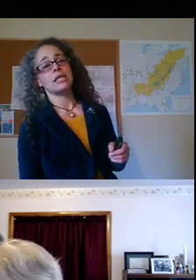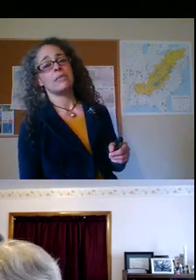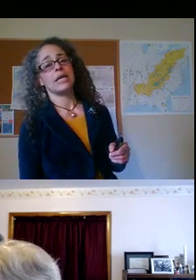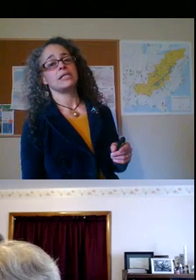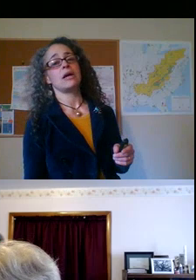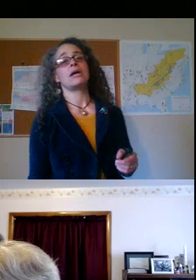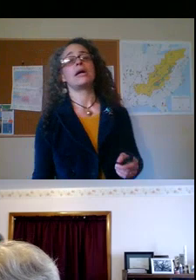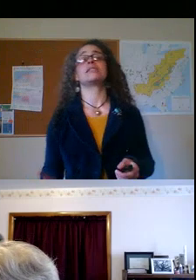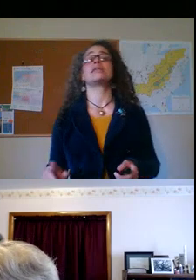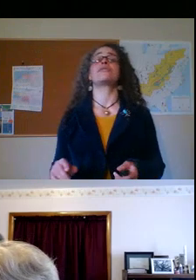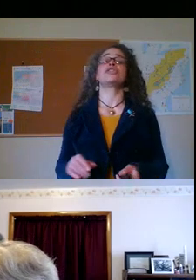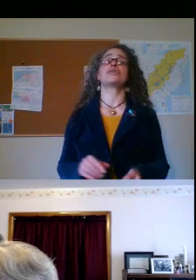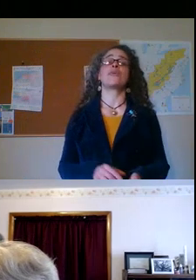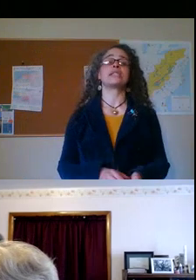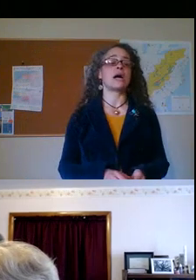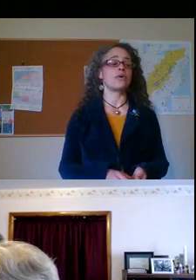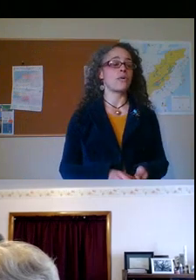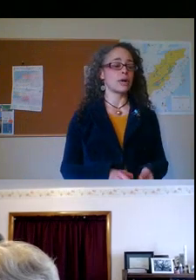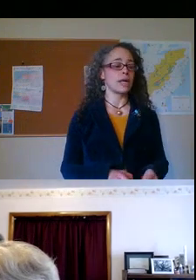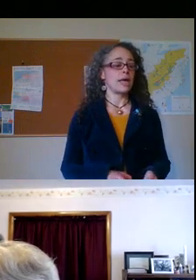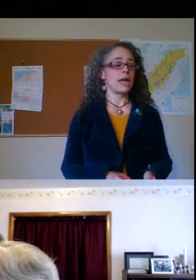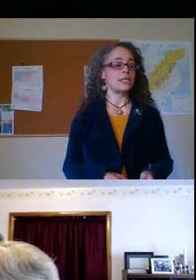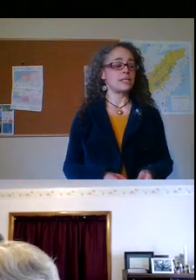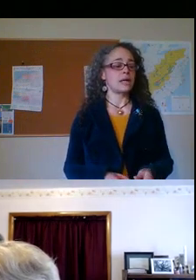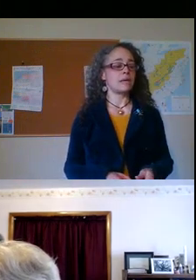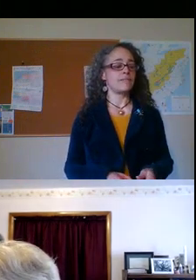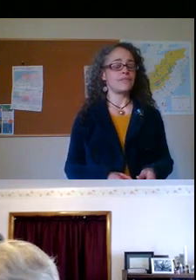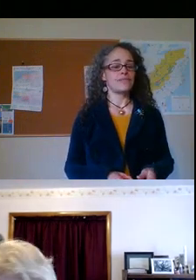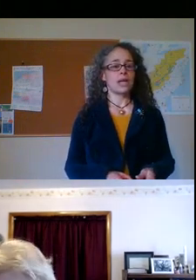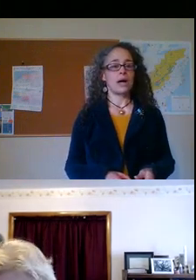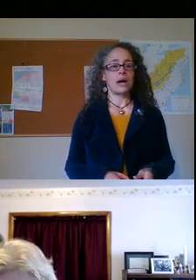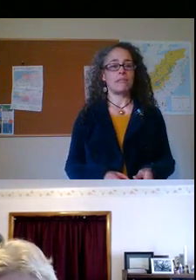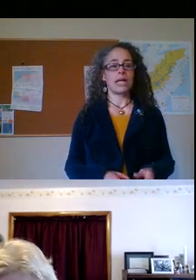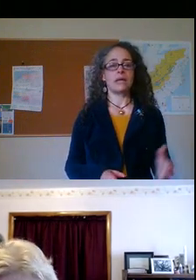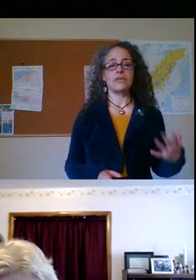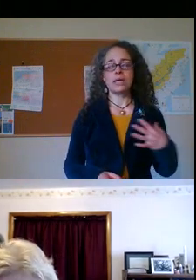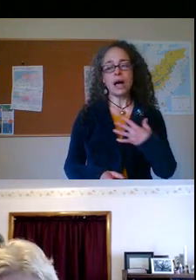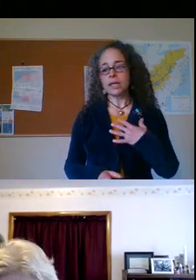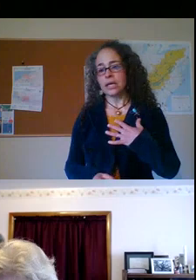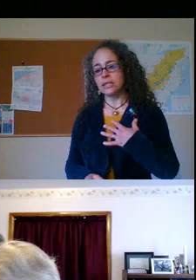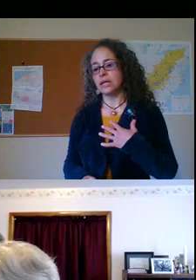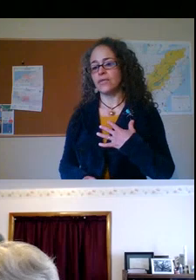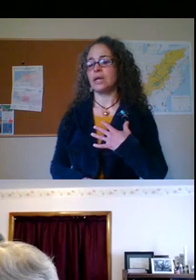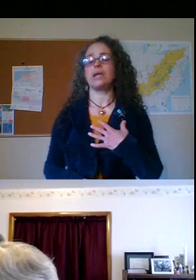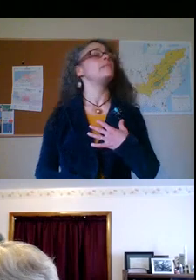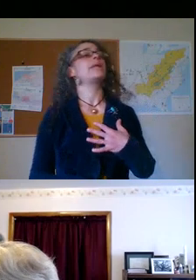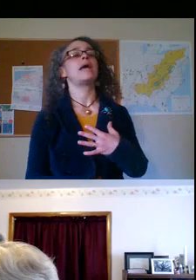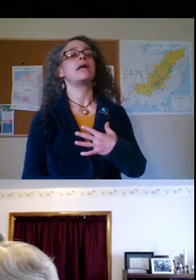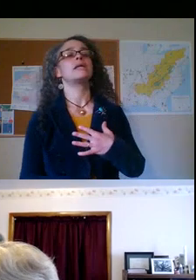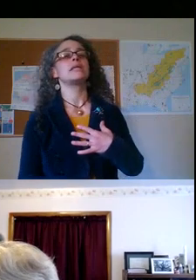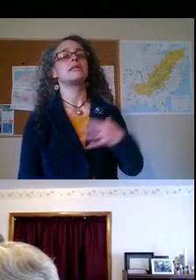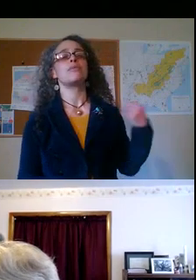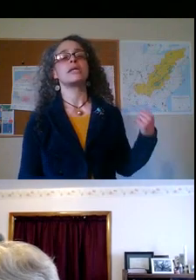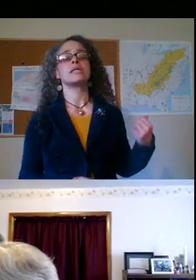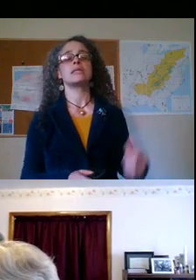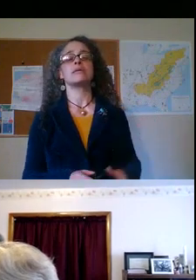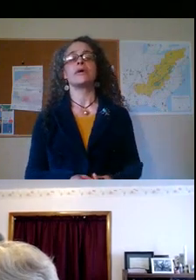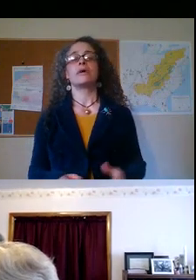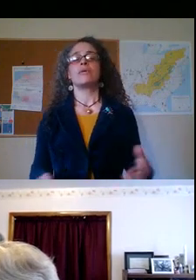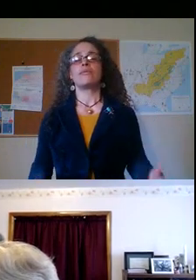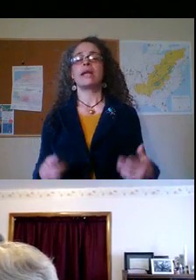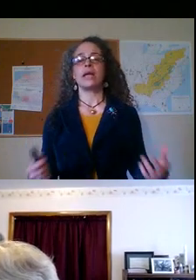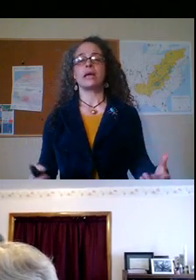SEDS document at southerntierwest.org. And my lovely colleague, Stephanie Benang, is in the